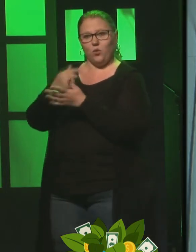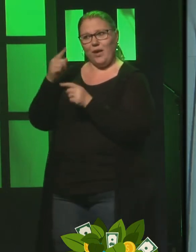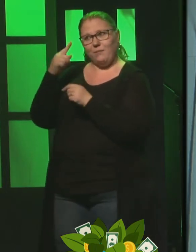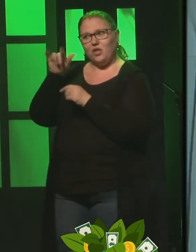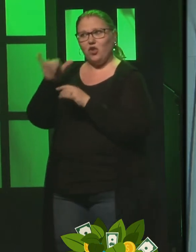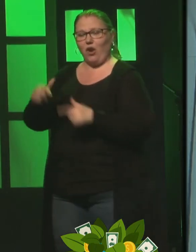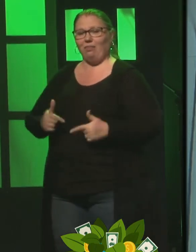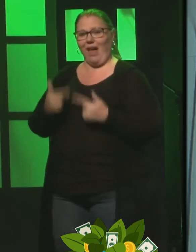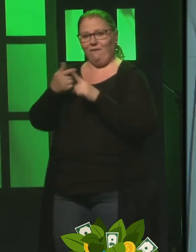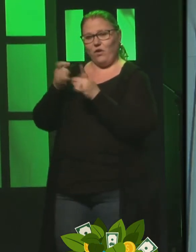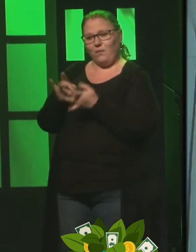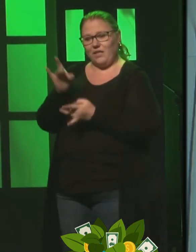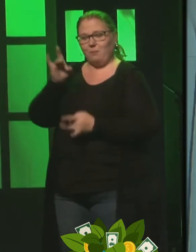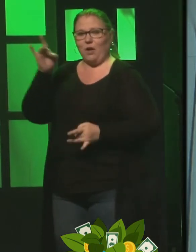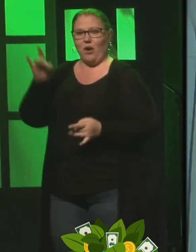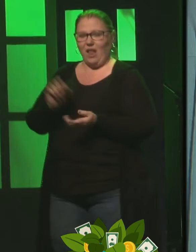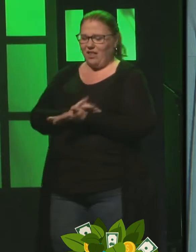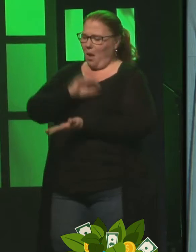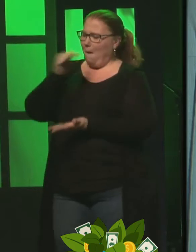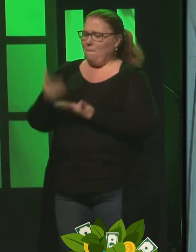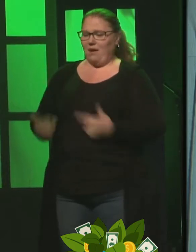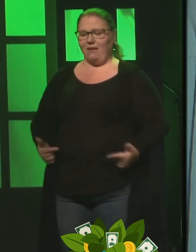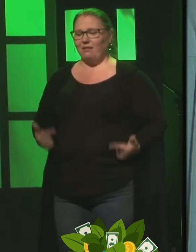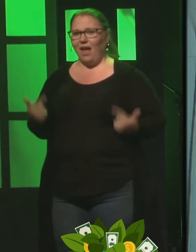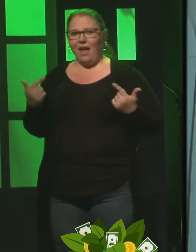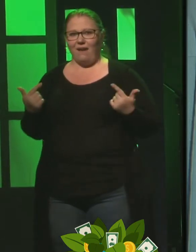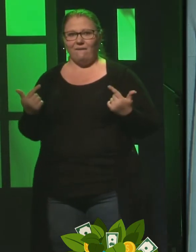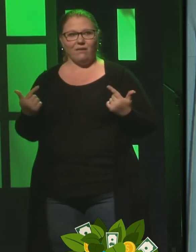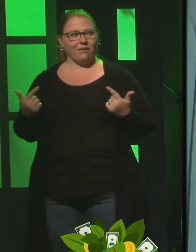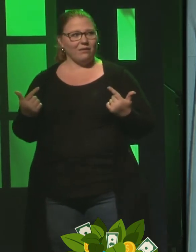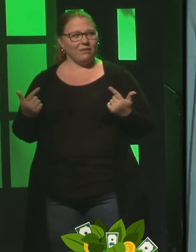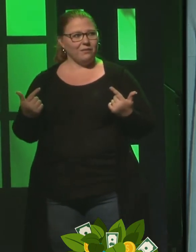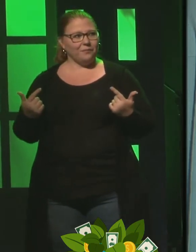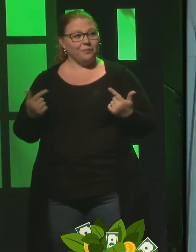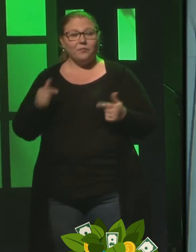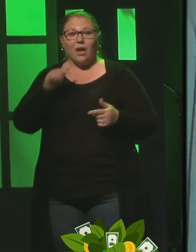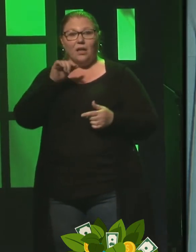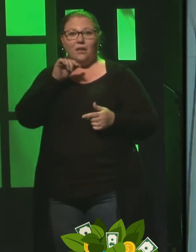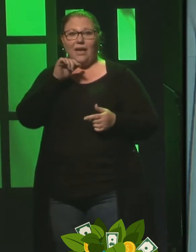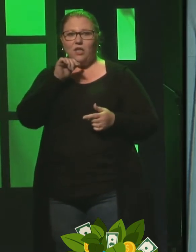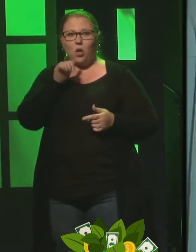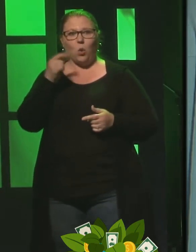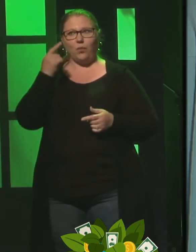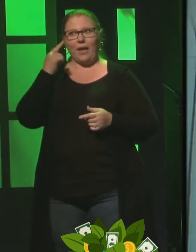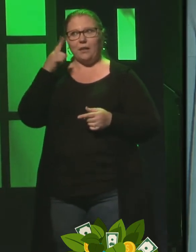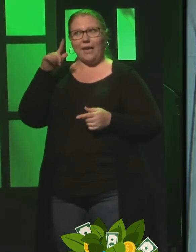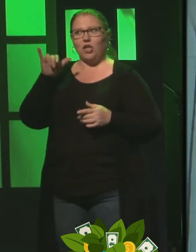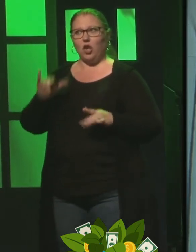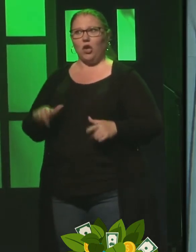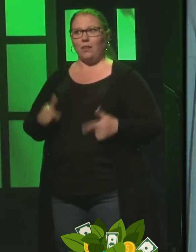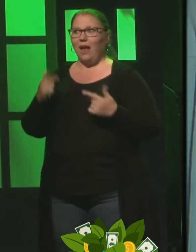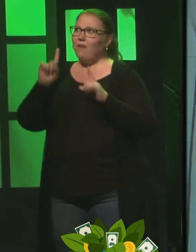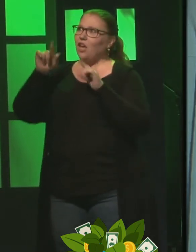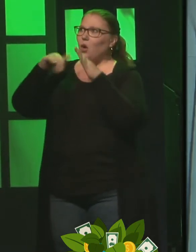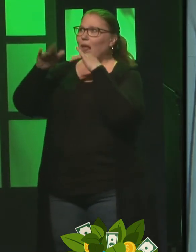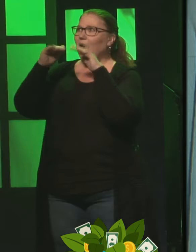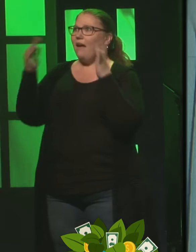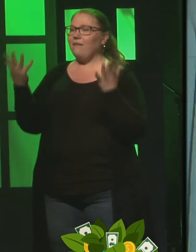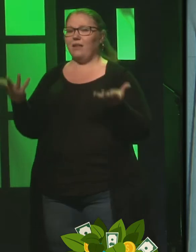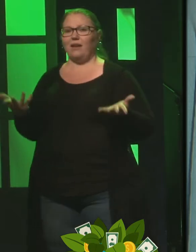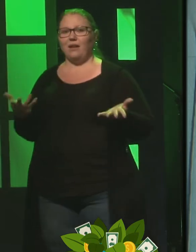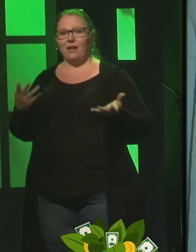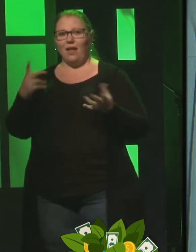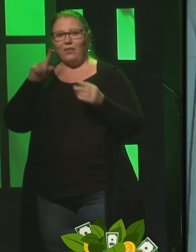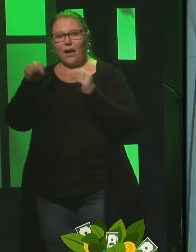life from the Spirit. They'll reap this abundant life. Don't necessarily hear eternal life as like, oh, I get to go to heaven, right? Think